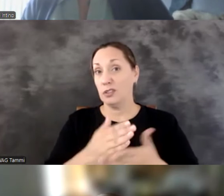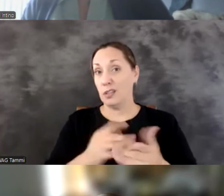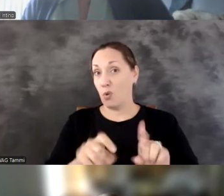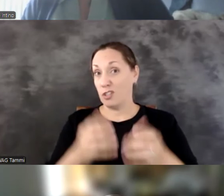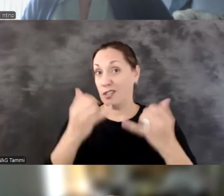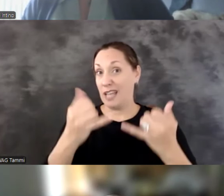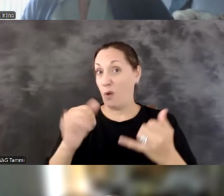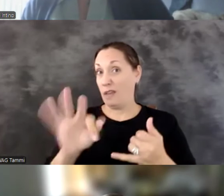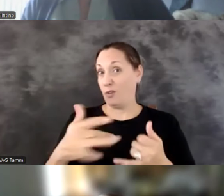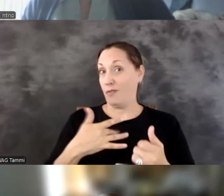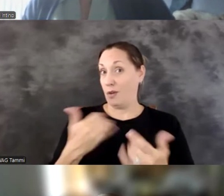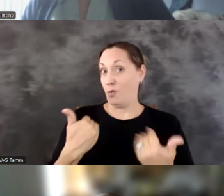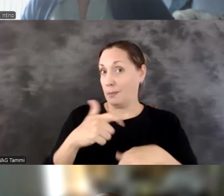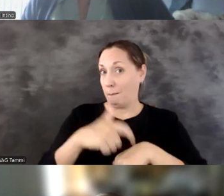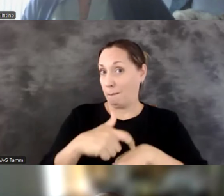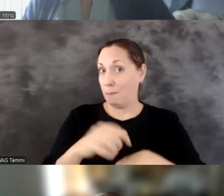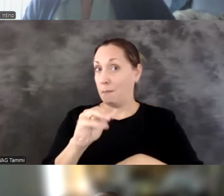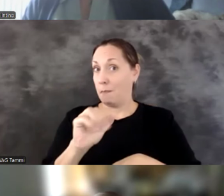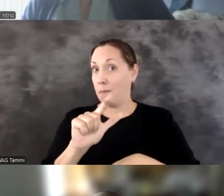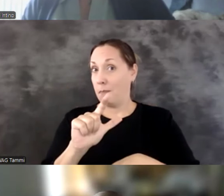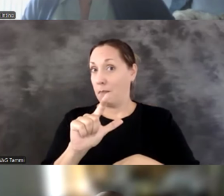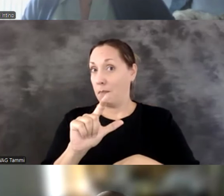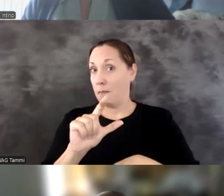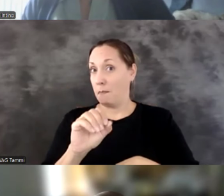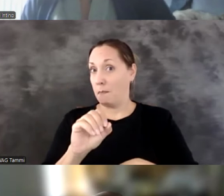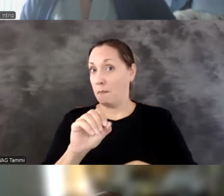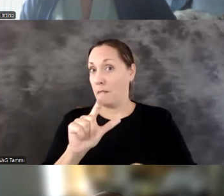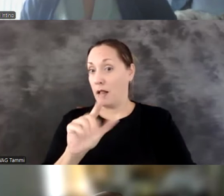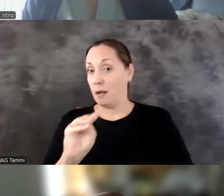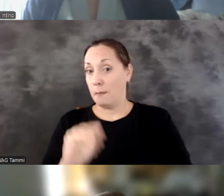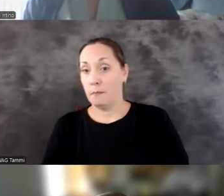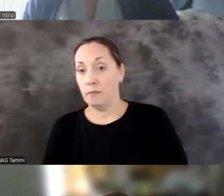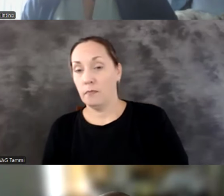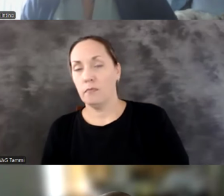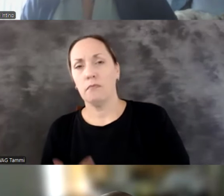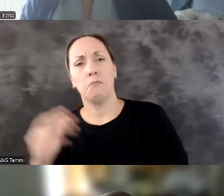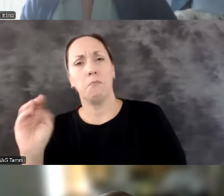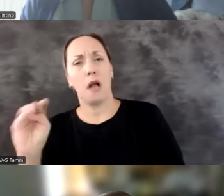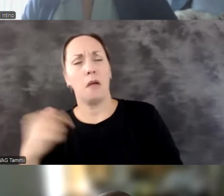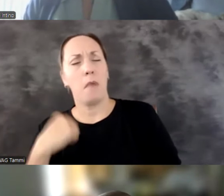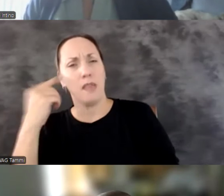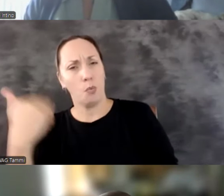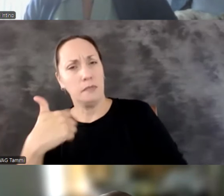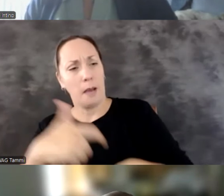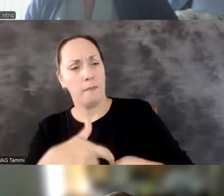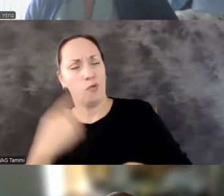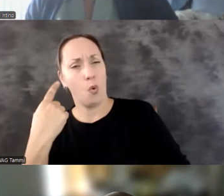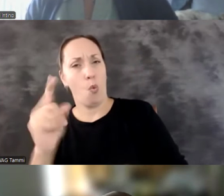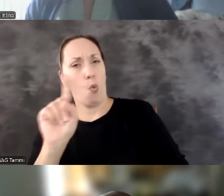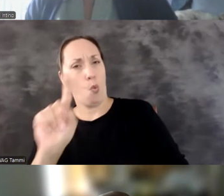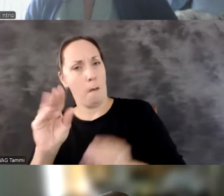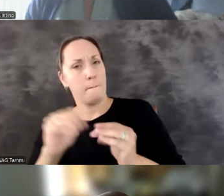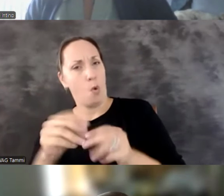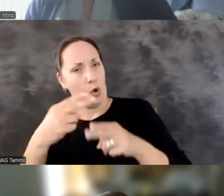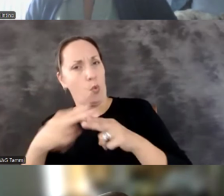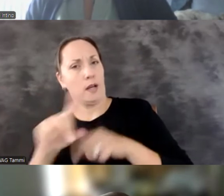minutes. Malcolm? I think we have time for one more quick